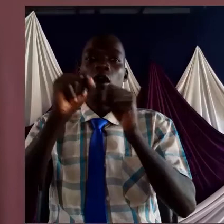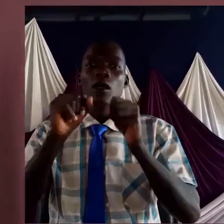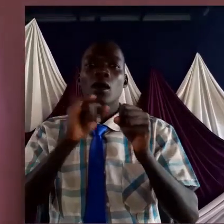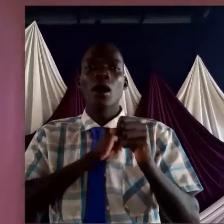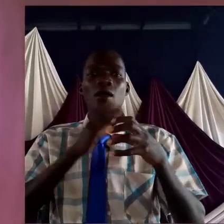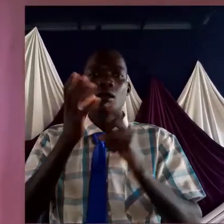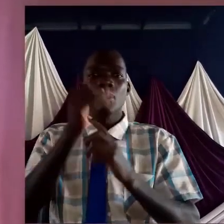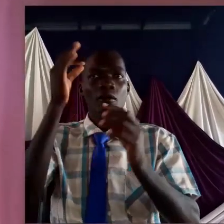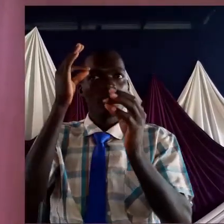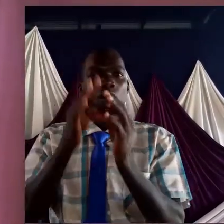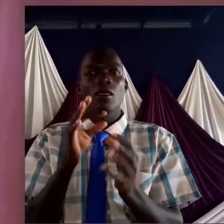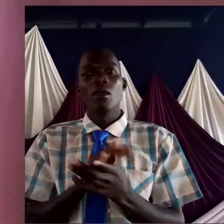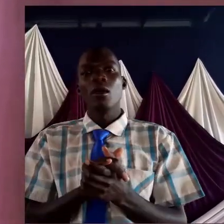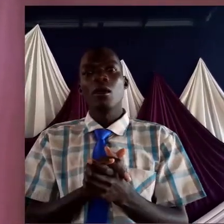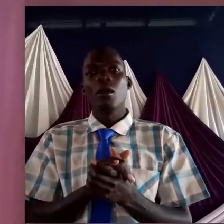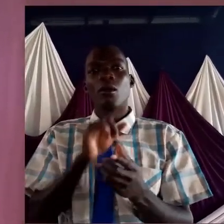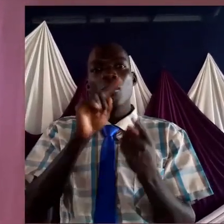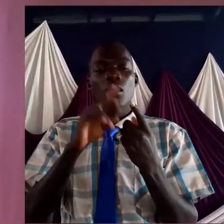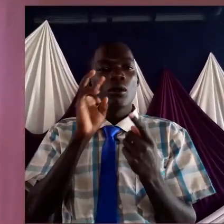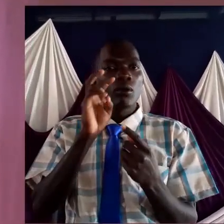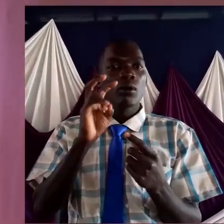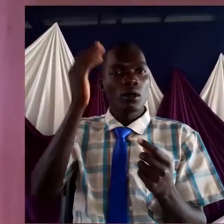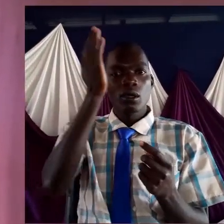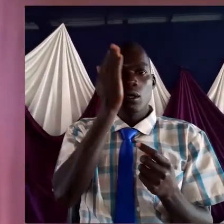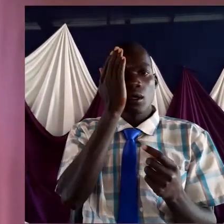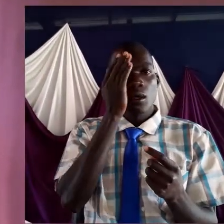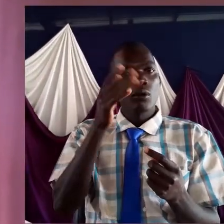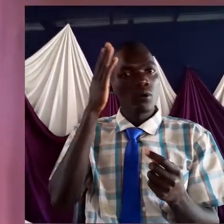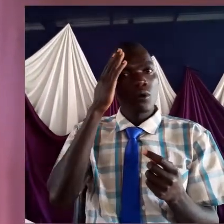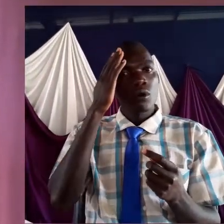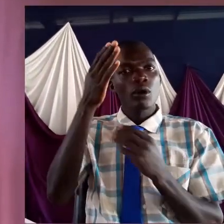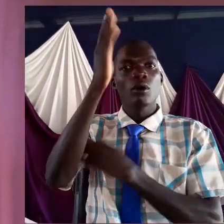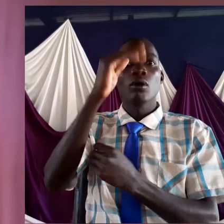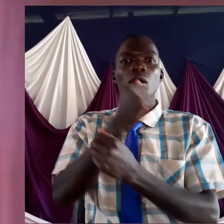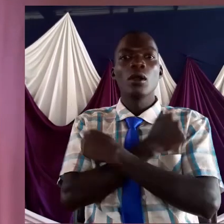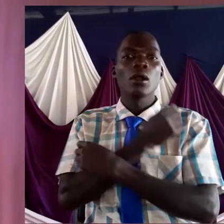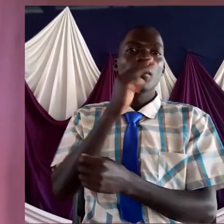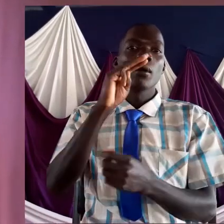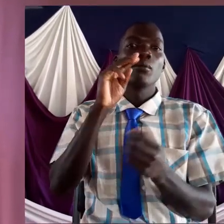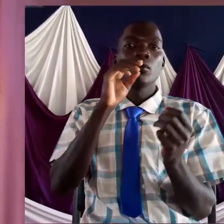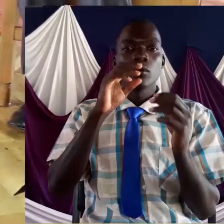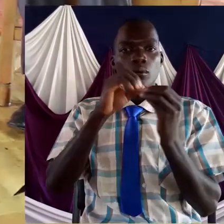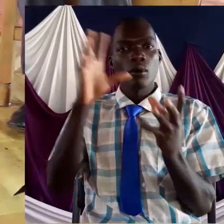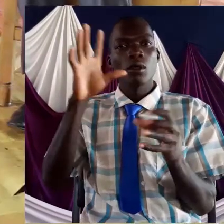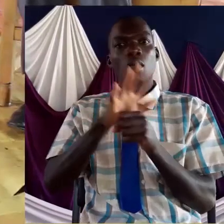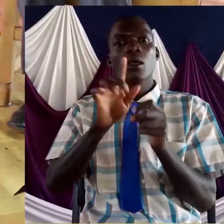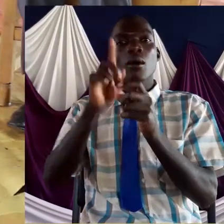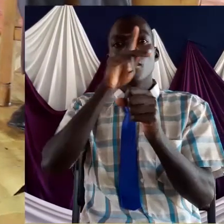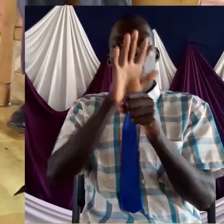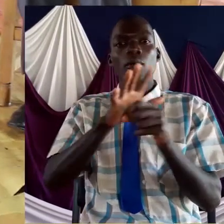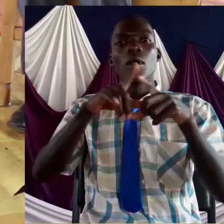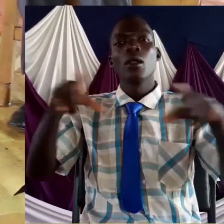faith. And so we look at the Israelites. You know, God loved them so much, and they were given the promised